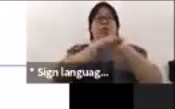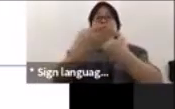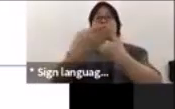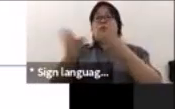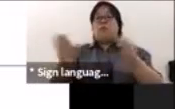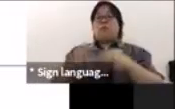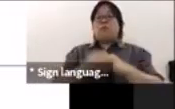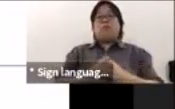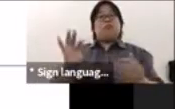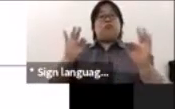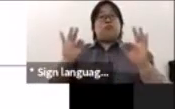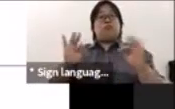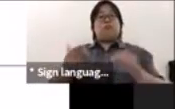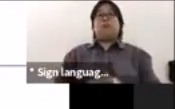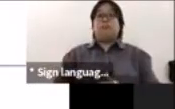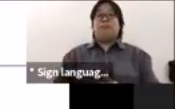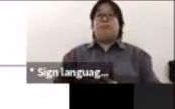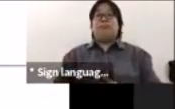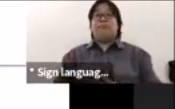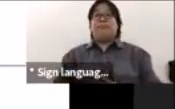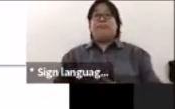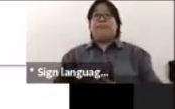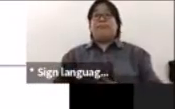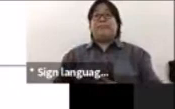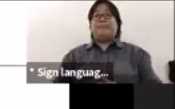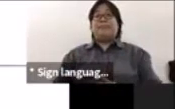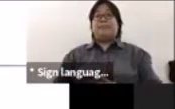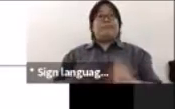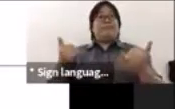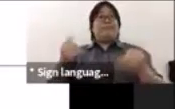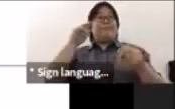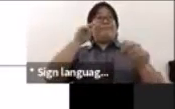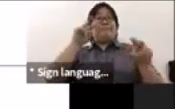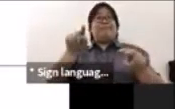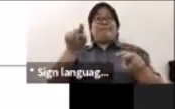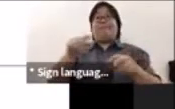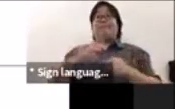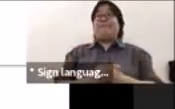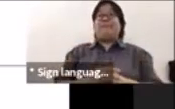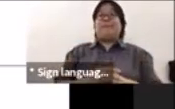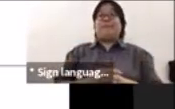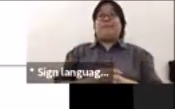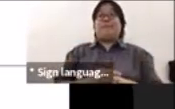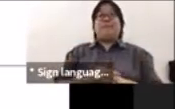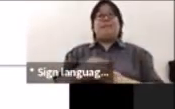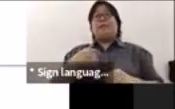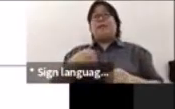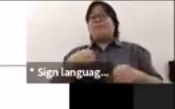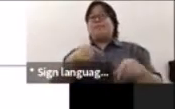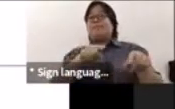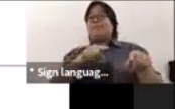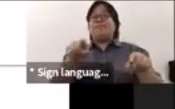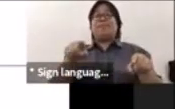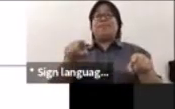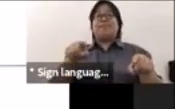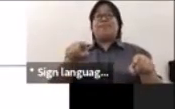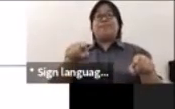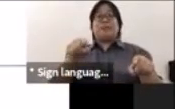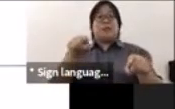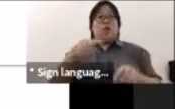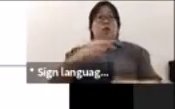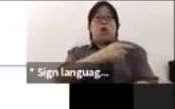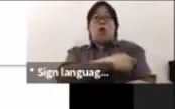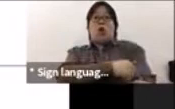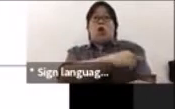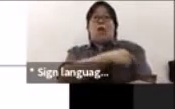very good. As you can see here, the first picture that I took at the district hospital, that's the